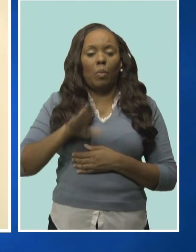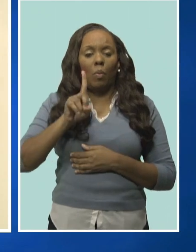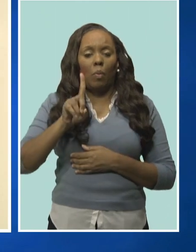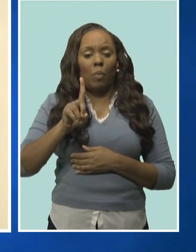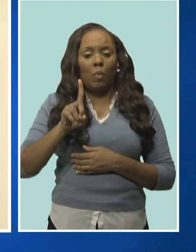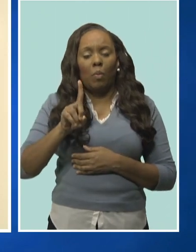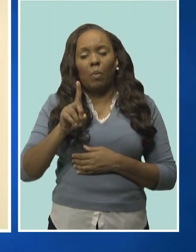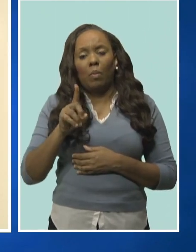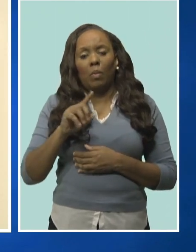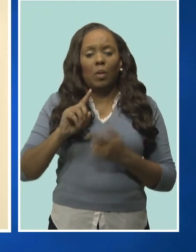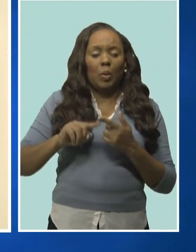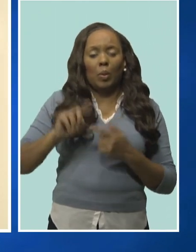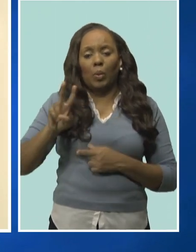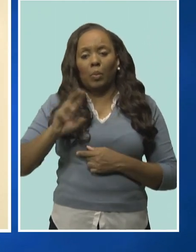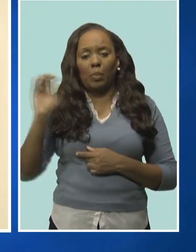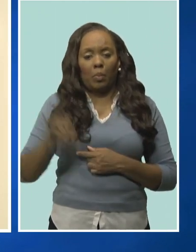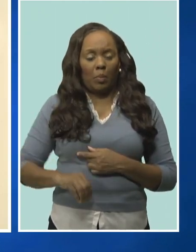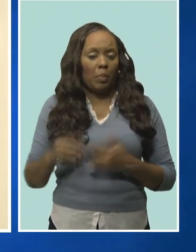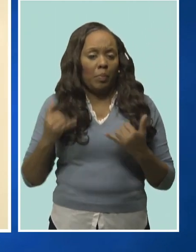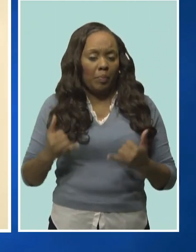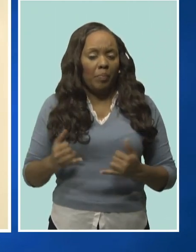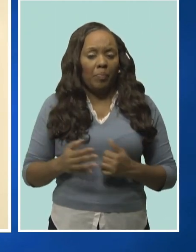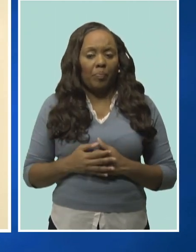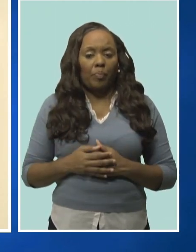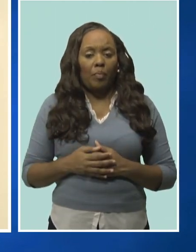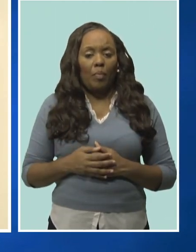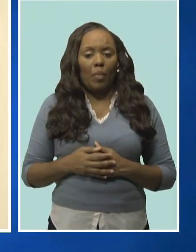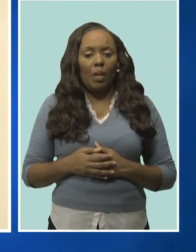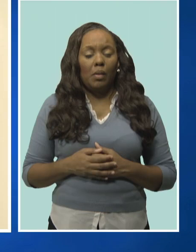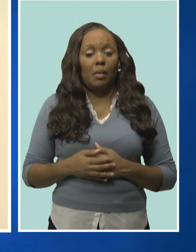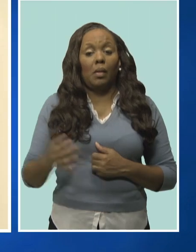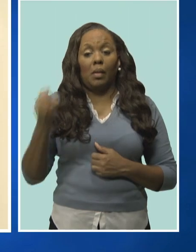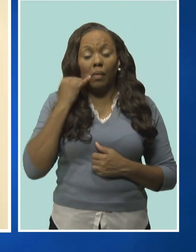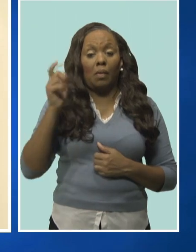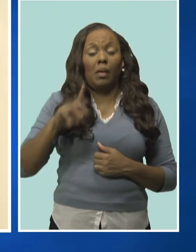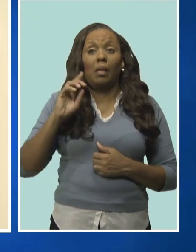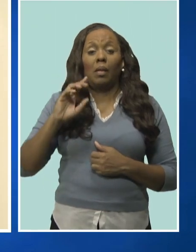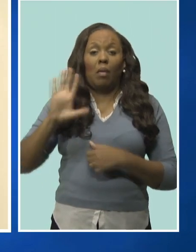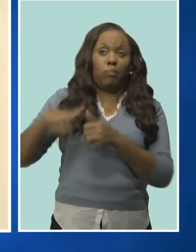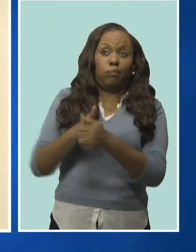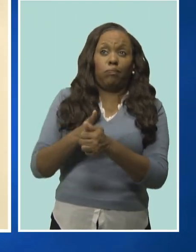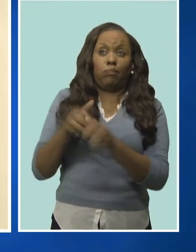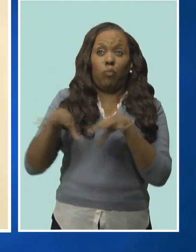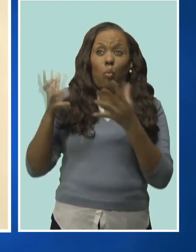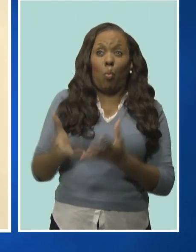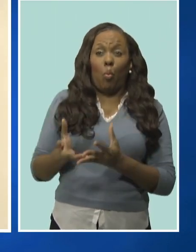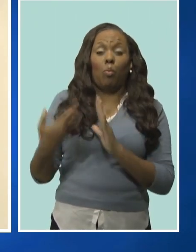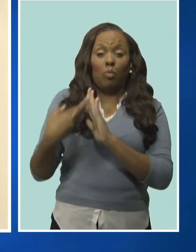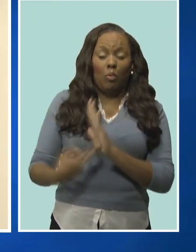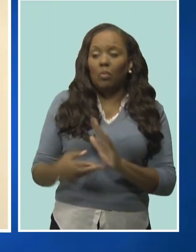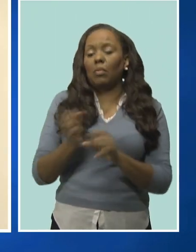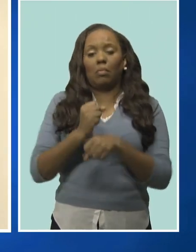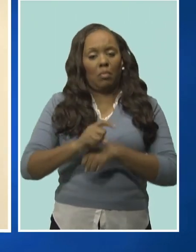2% right now under the current regime. Therefore, to become compliant with respect to the global rules and to ensure that the